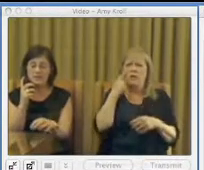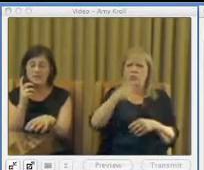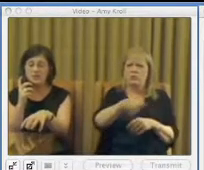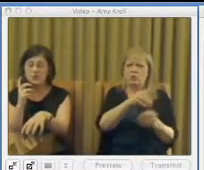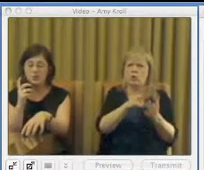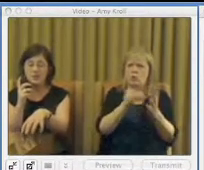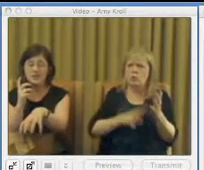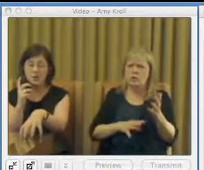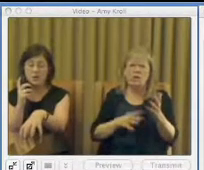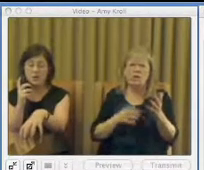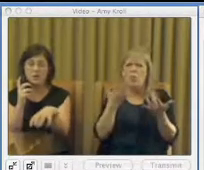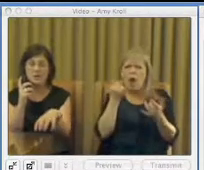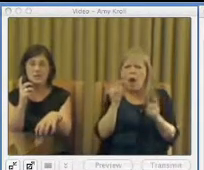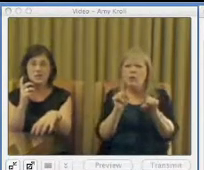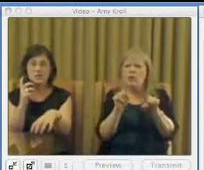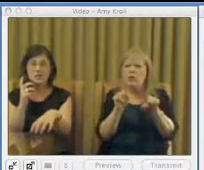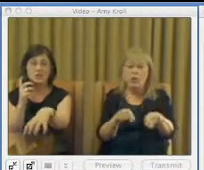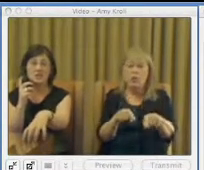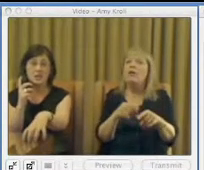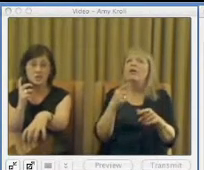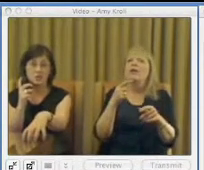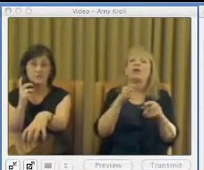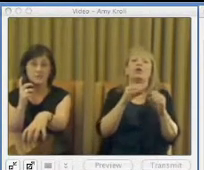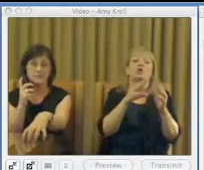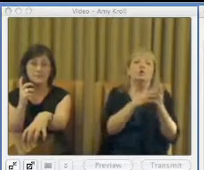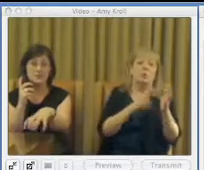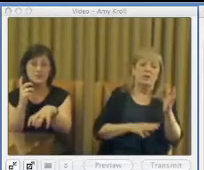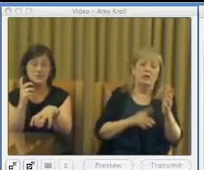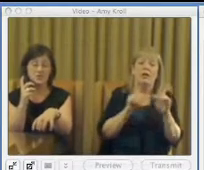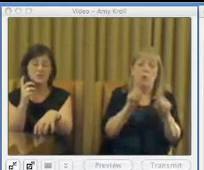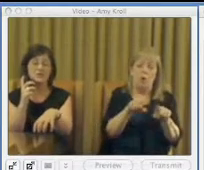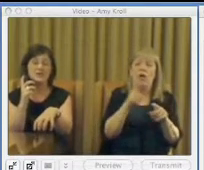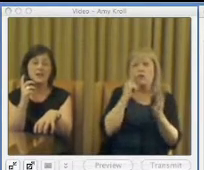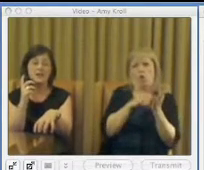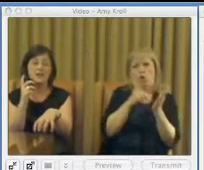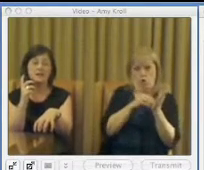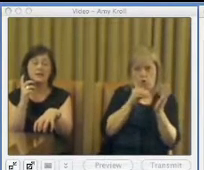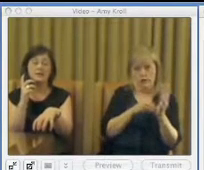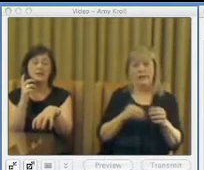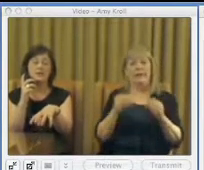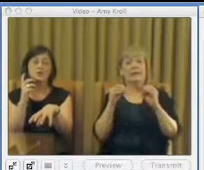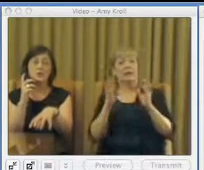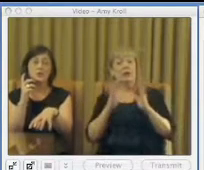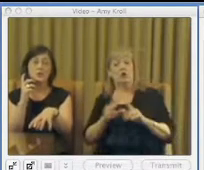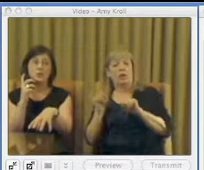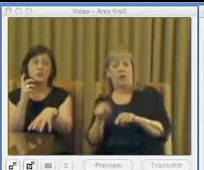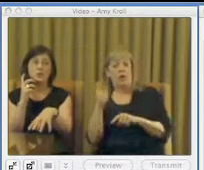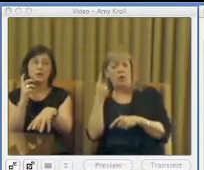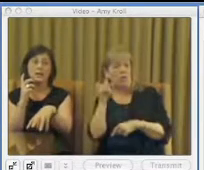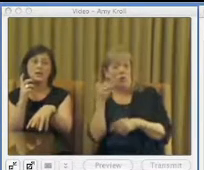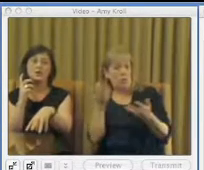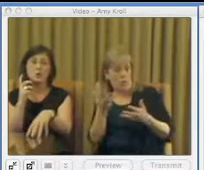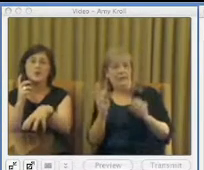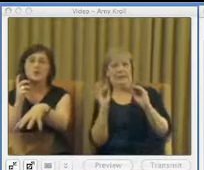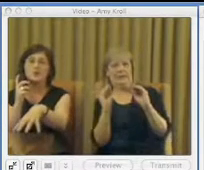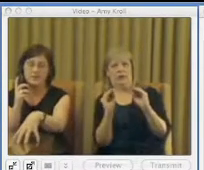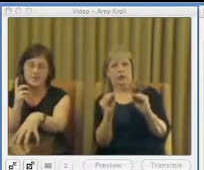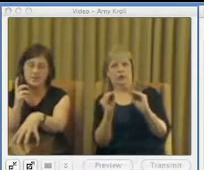In an educational context, students are there to learn, teachers are there to teach. And teachers are there